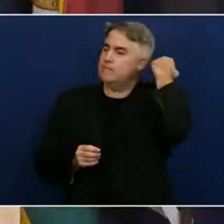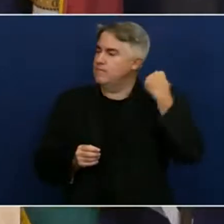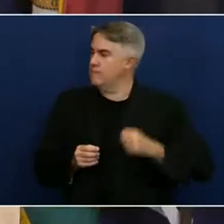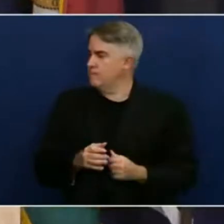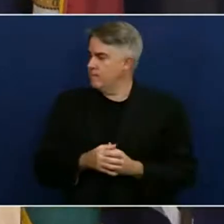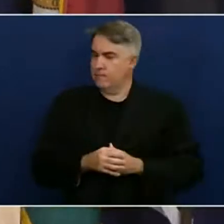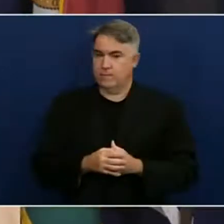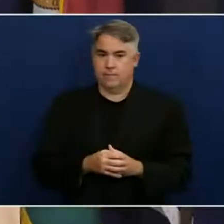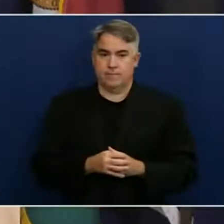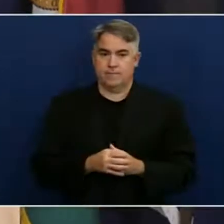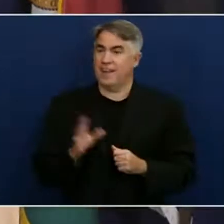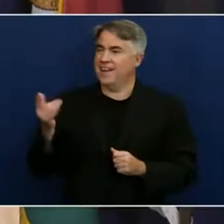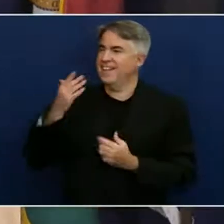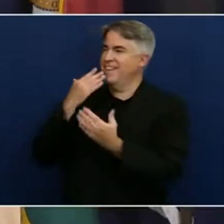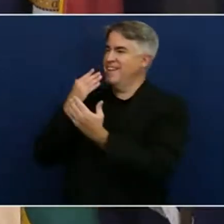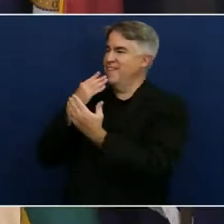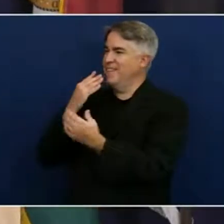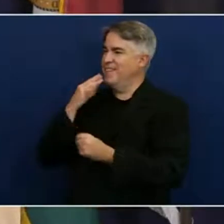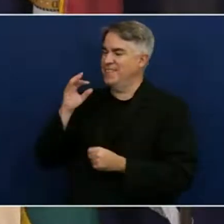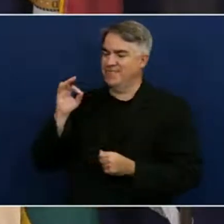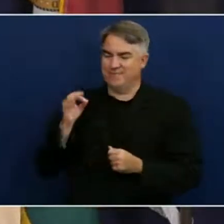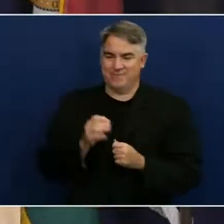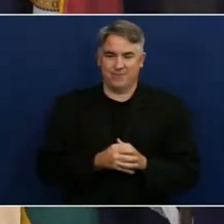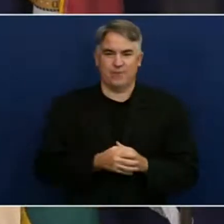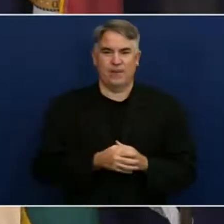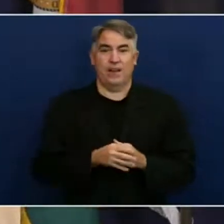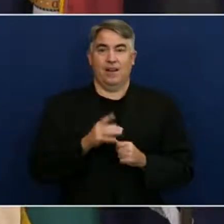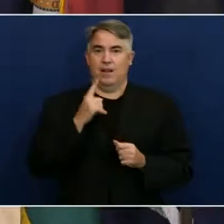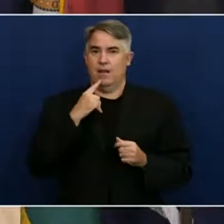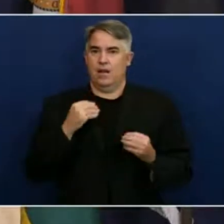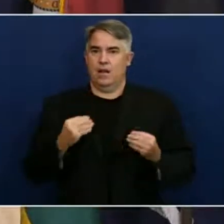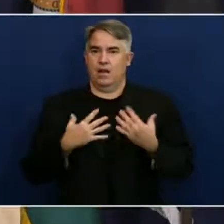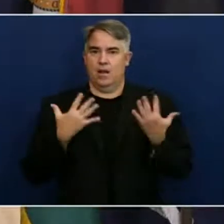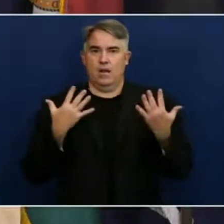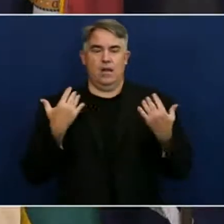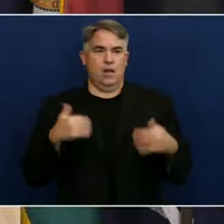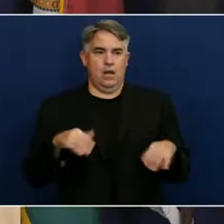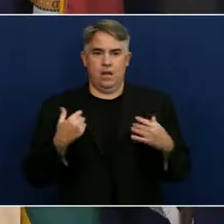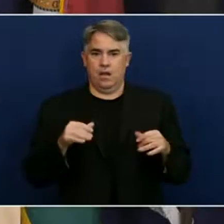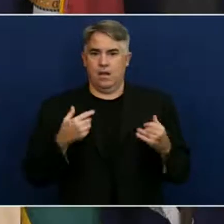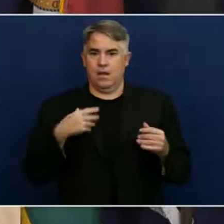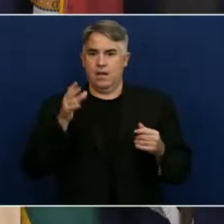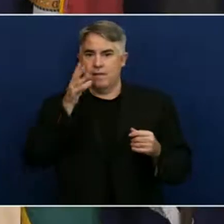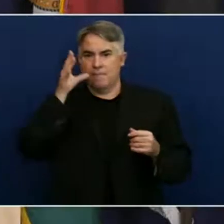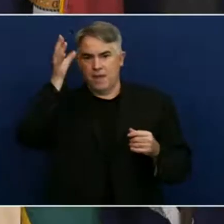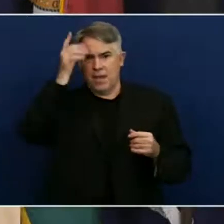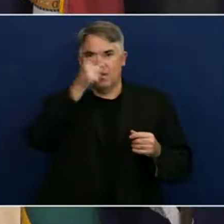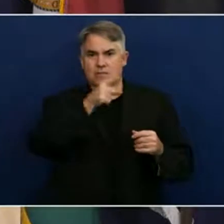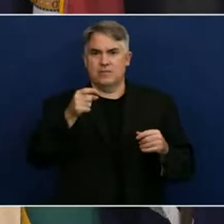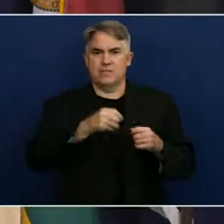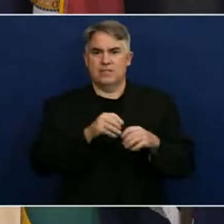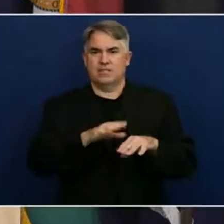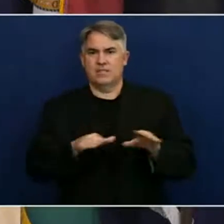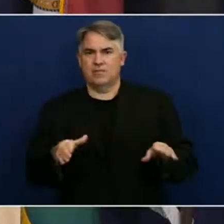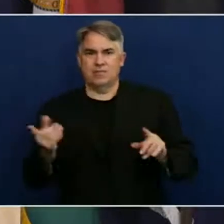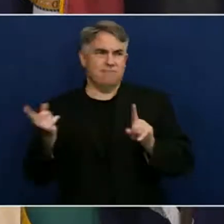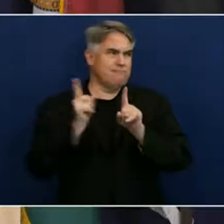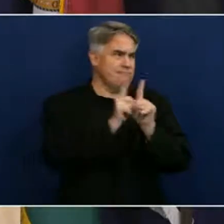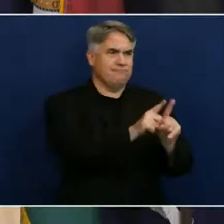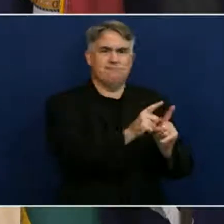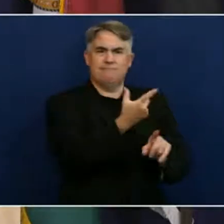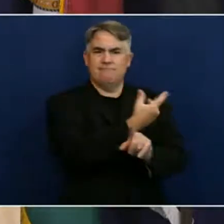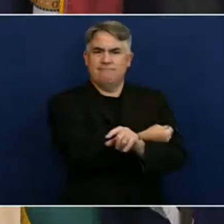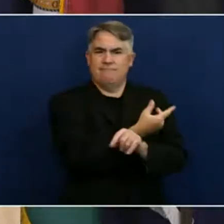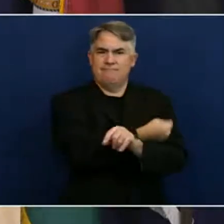Thank you, Chair Fletcher. It is very encouraging to see, actually, that our parents are taking their children to get vaccinating at our county